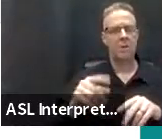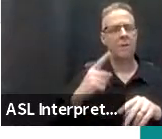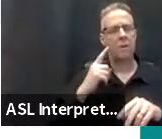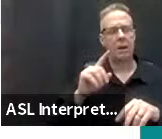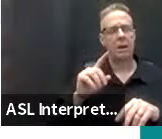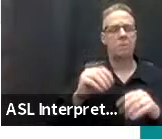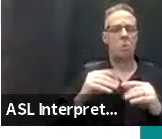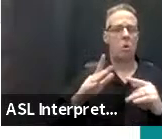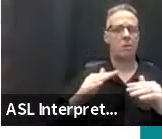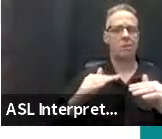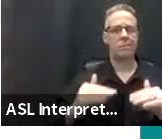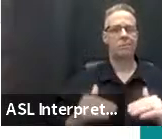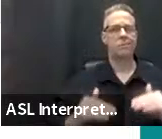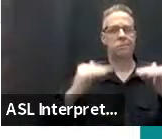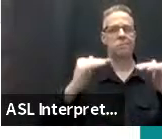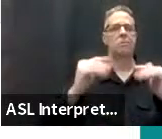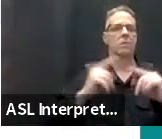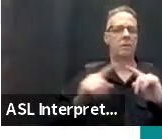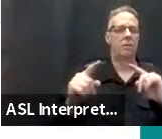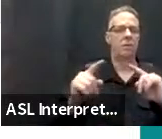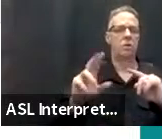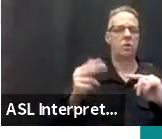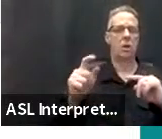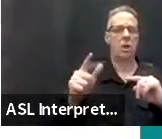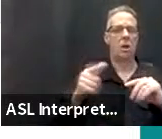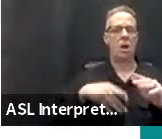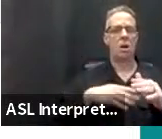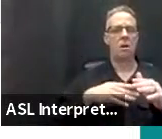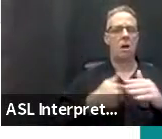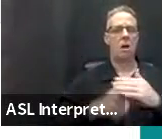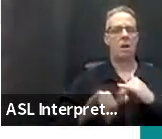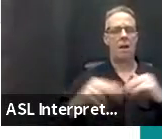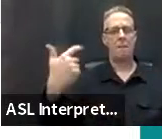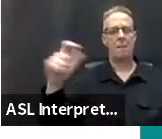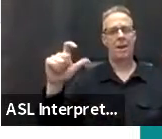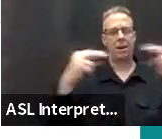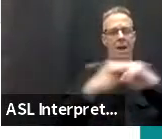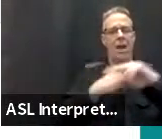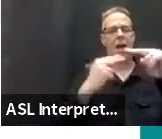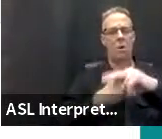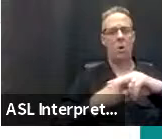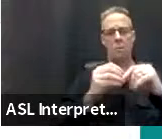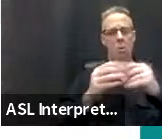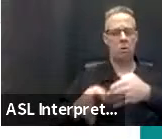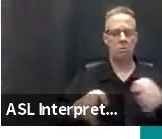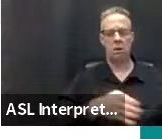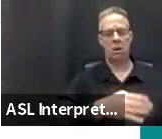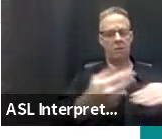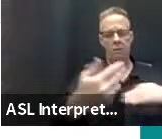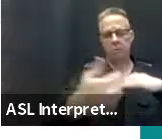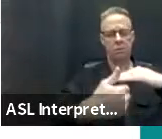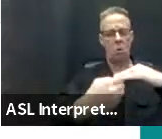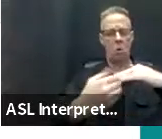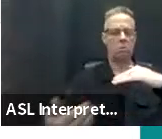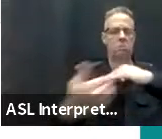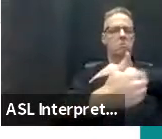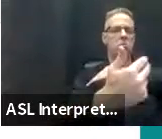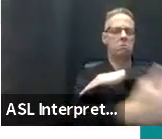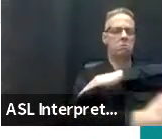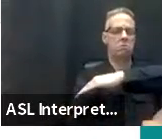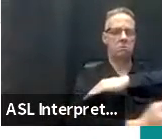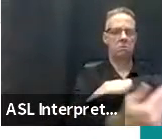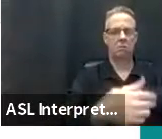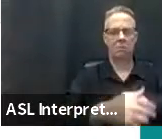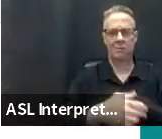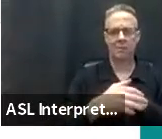raised, a different channel under the highway bridge. Anyway, worth considering. And